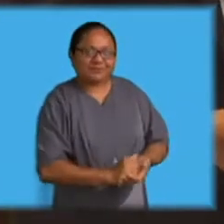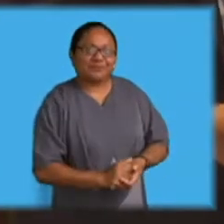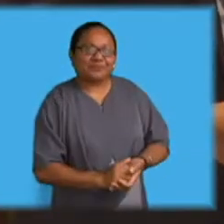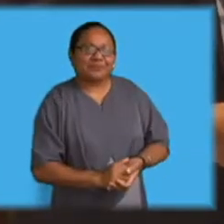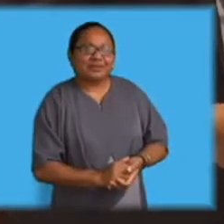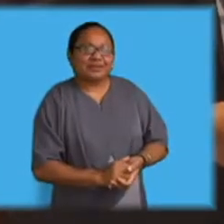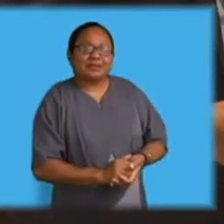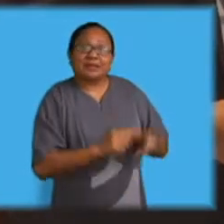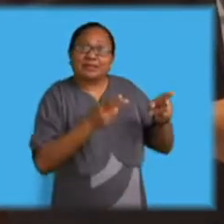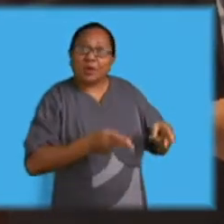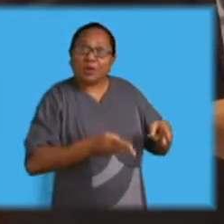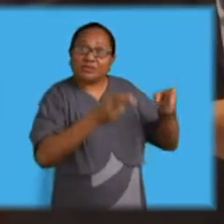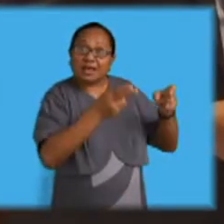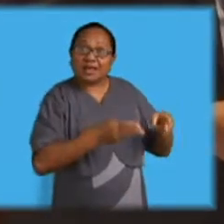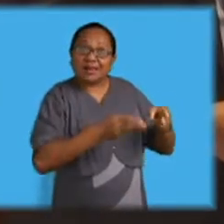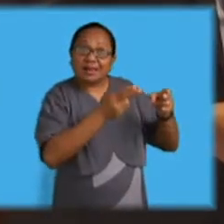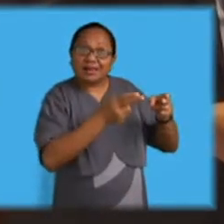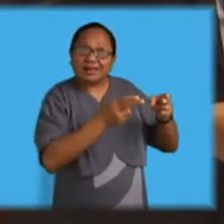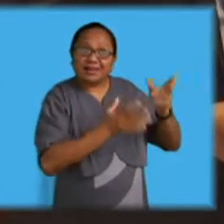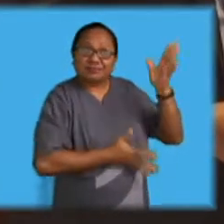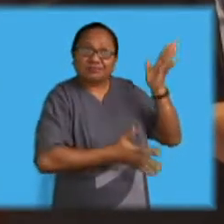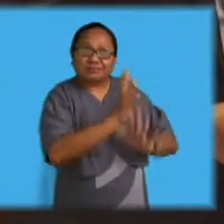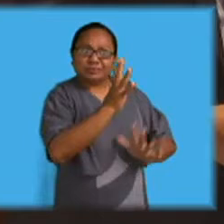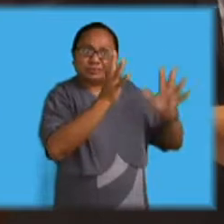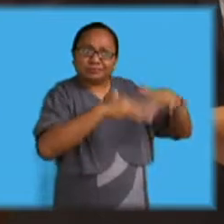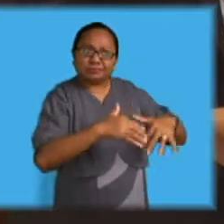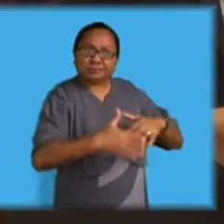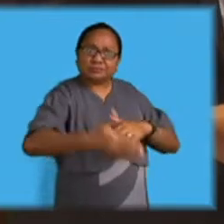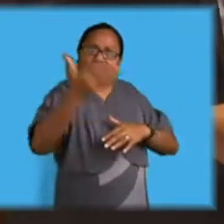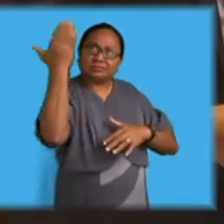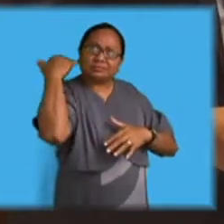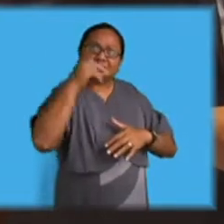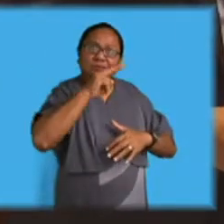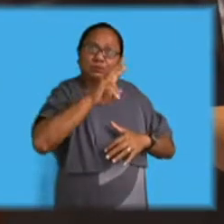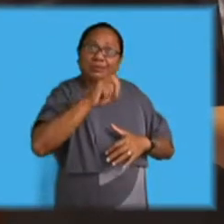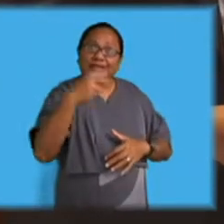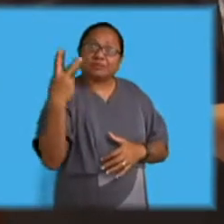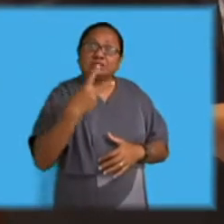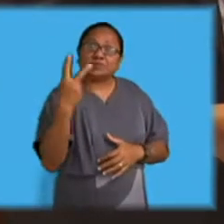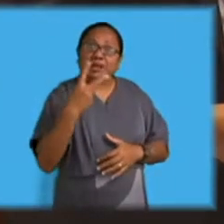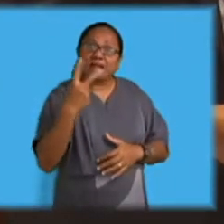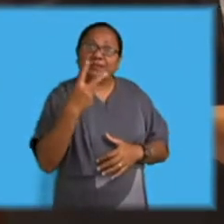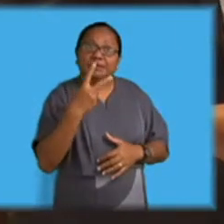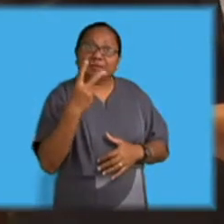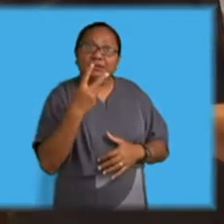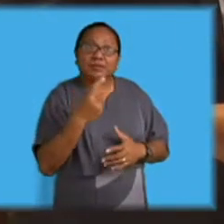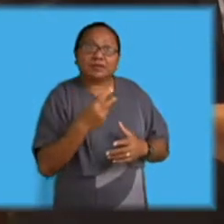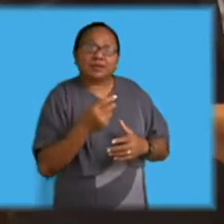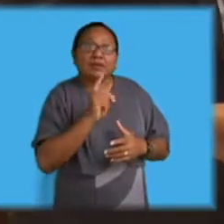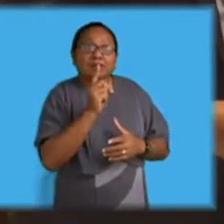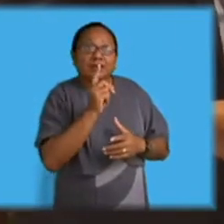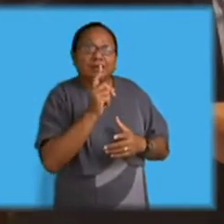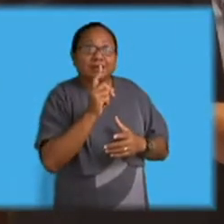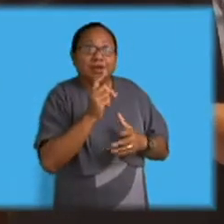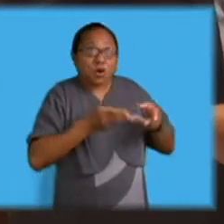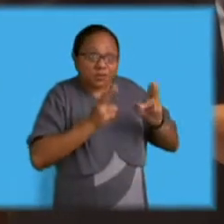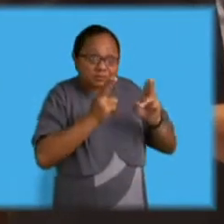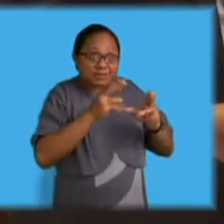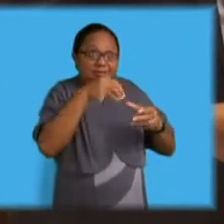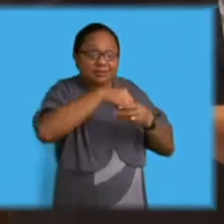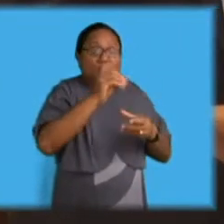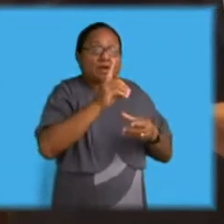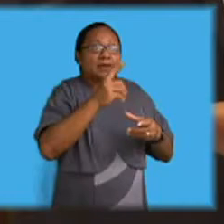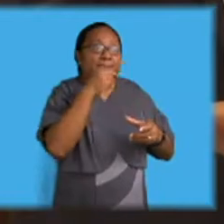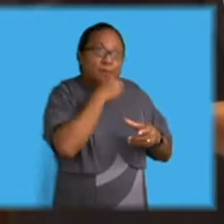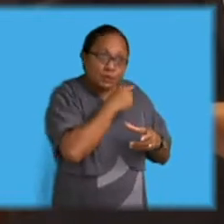The hostel that was burnt down, Madam Speaker, in 2012 consisted of a boys' dormitory and a girls' dormitory and